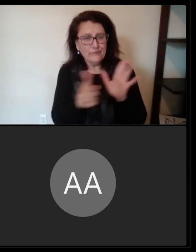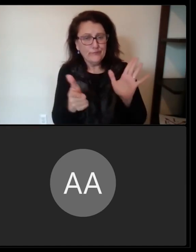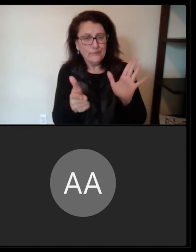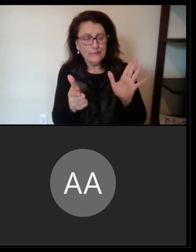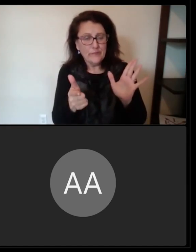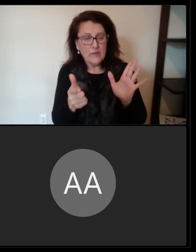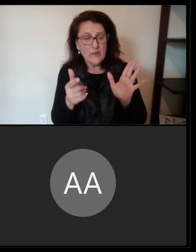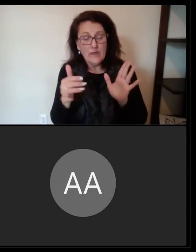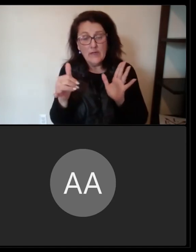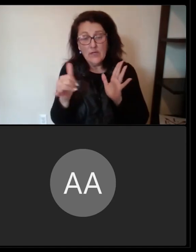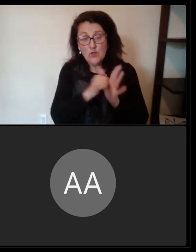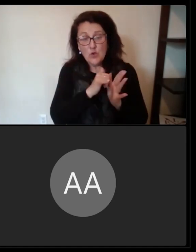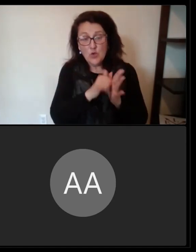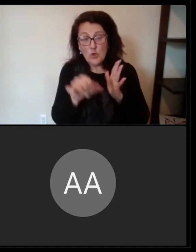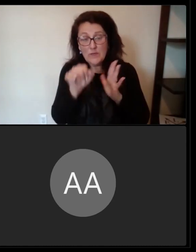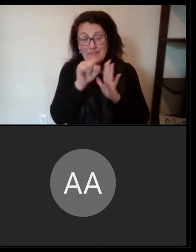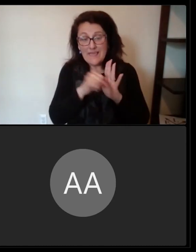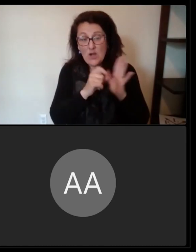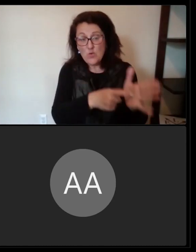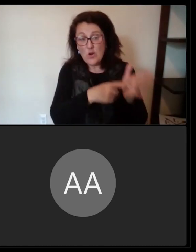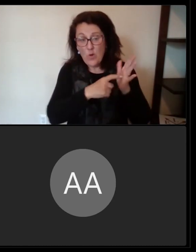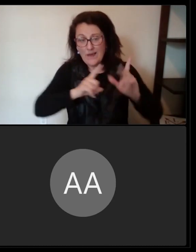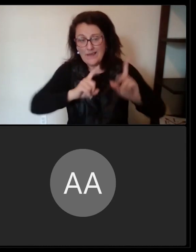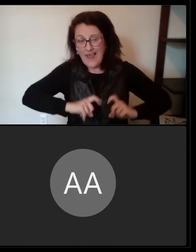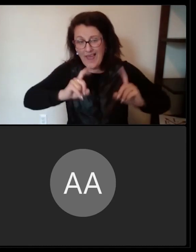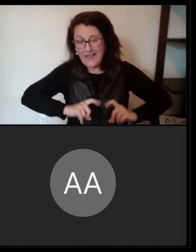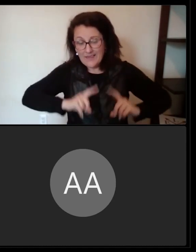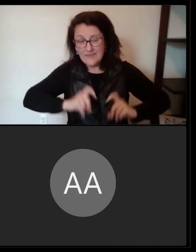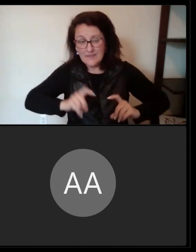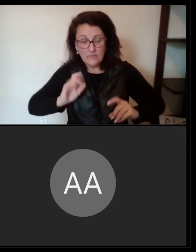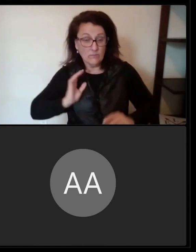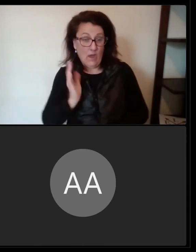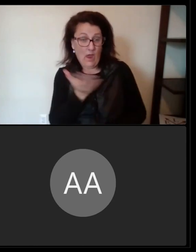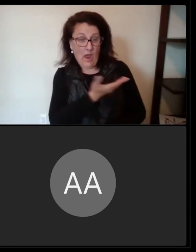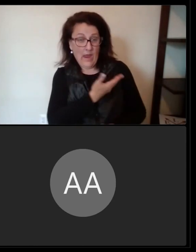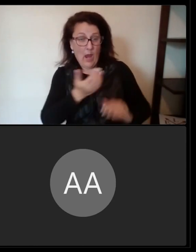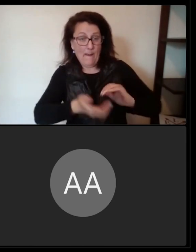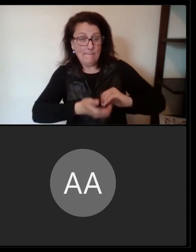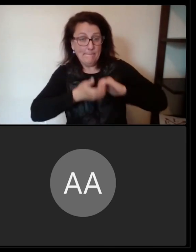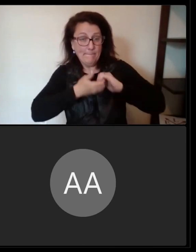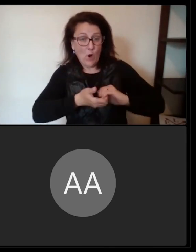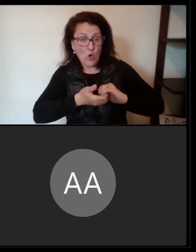State requirements that has been tested extensively by our testing partner